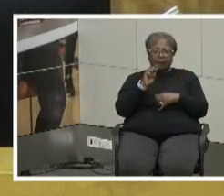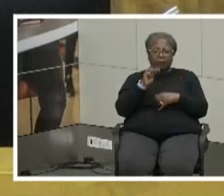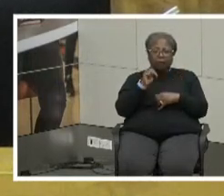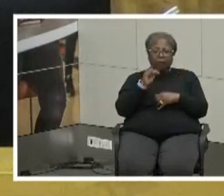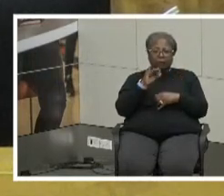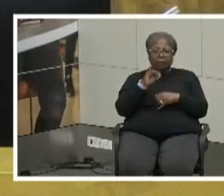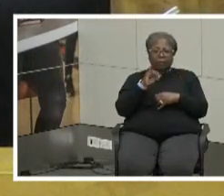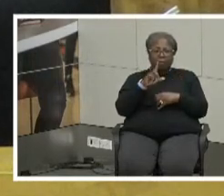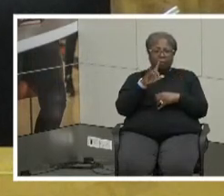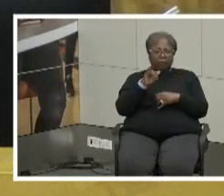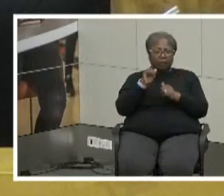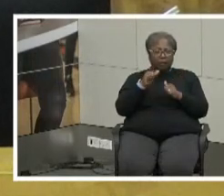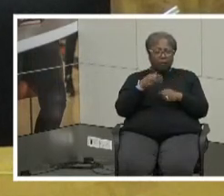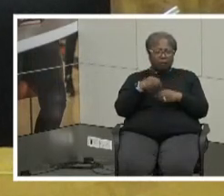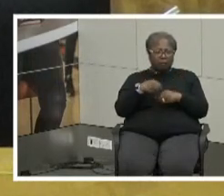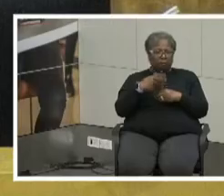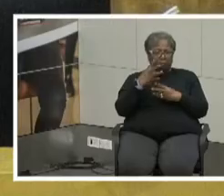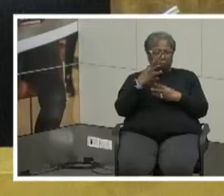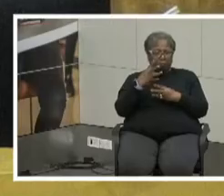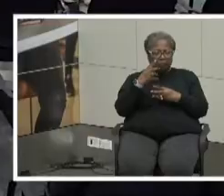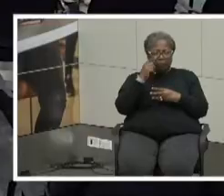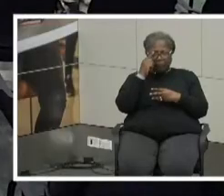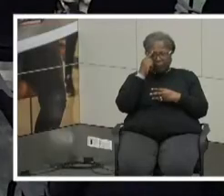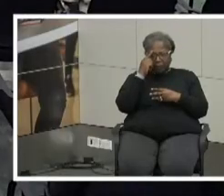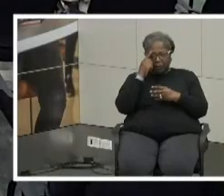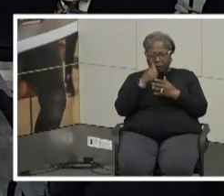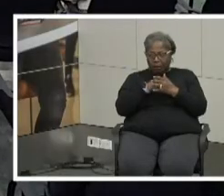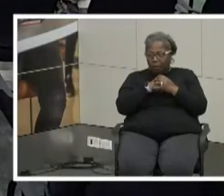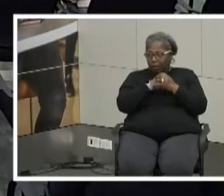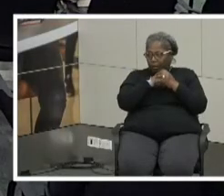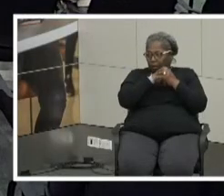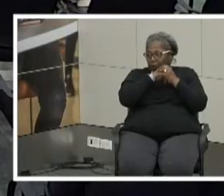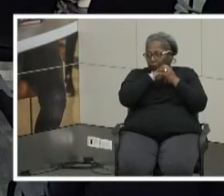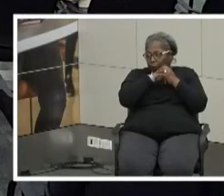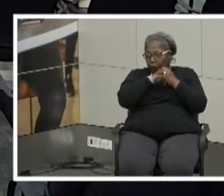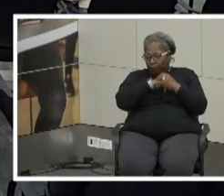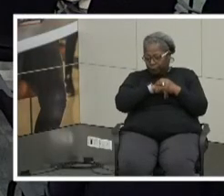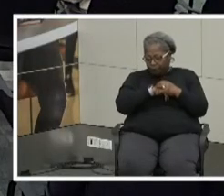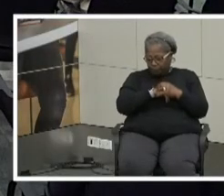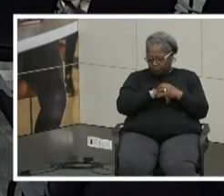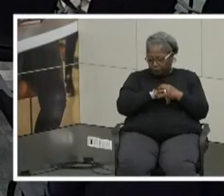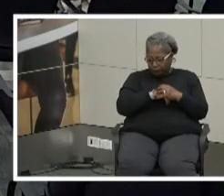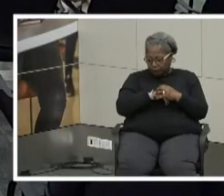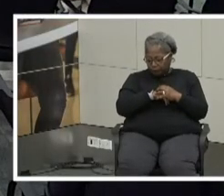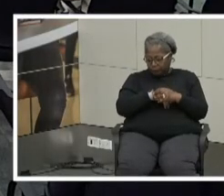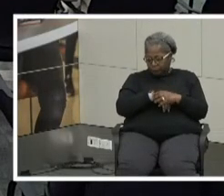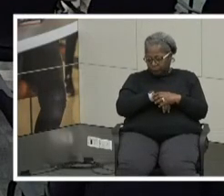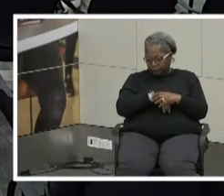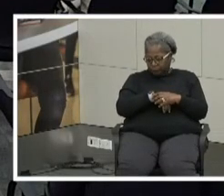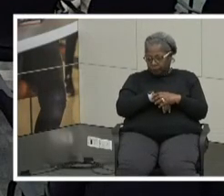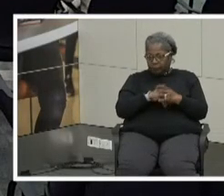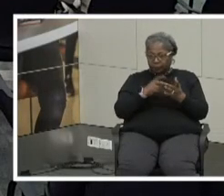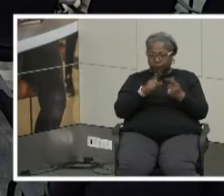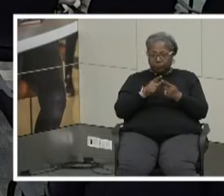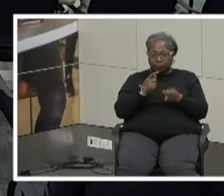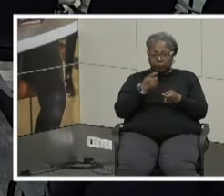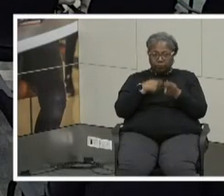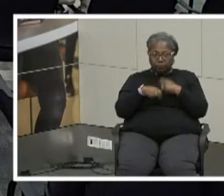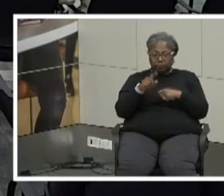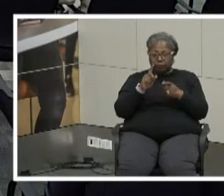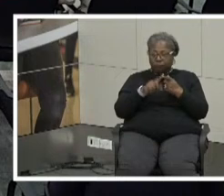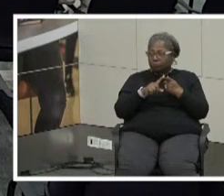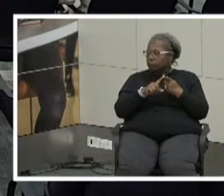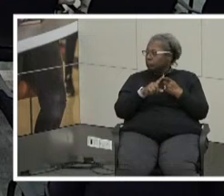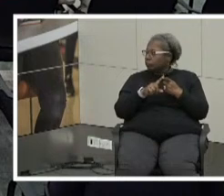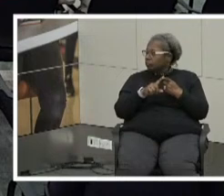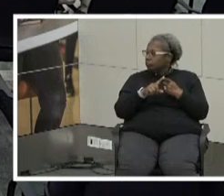up um you're not you're okay uh do we want to switch to